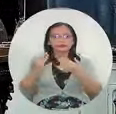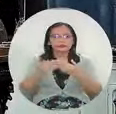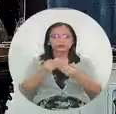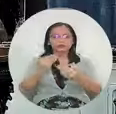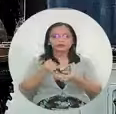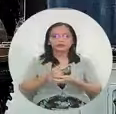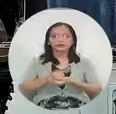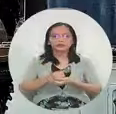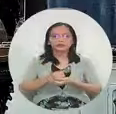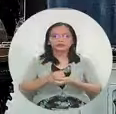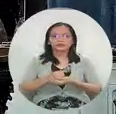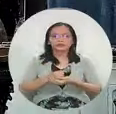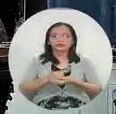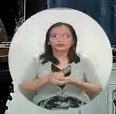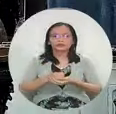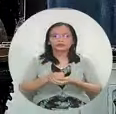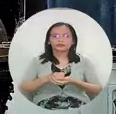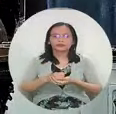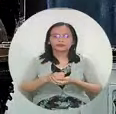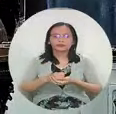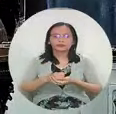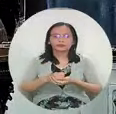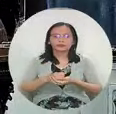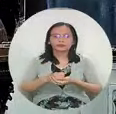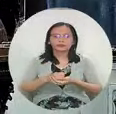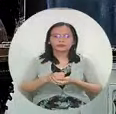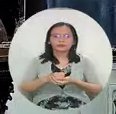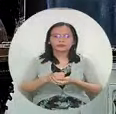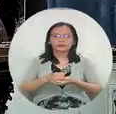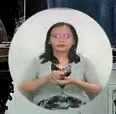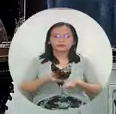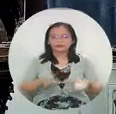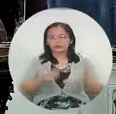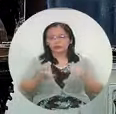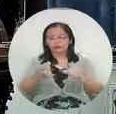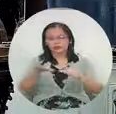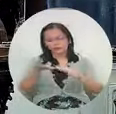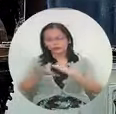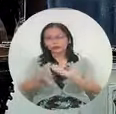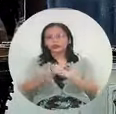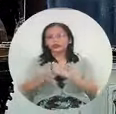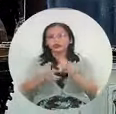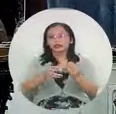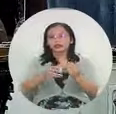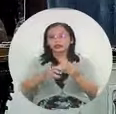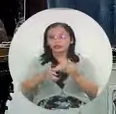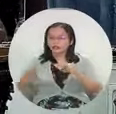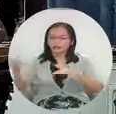The message of the gospel is the gospel. The death, burial, and resurrection of Jesus Christ.